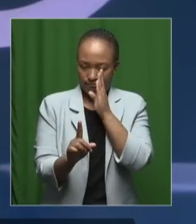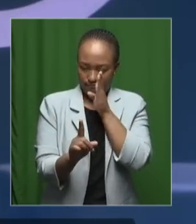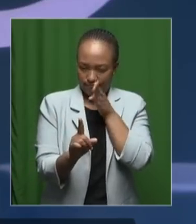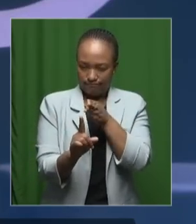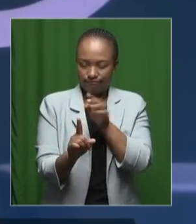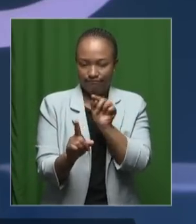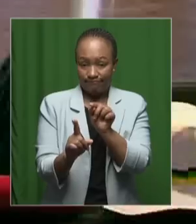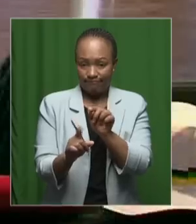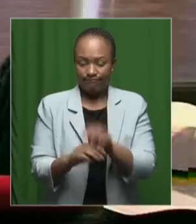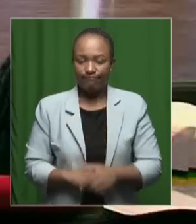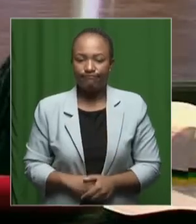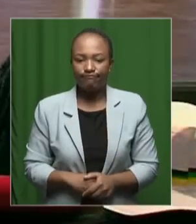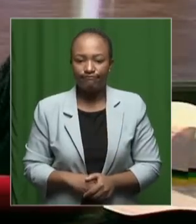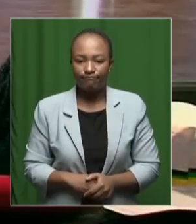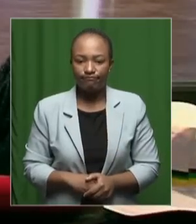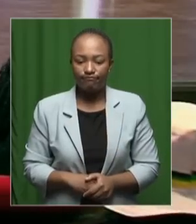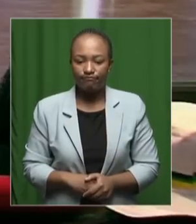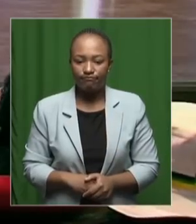please.